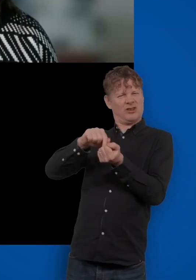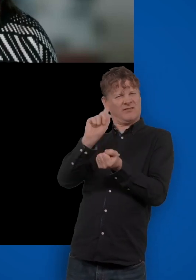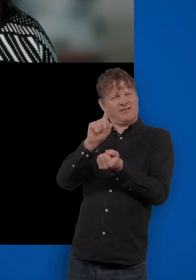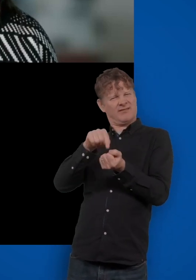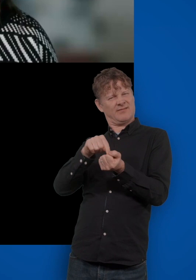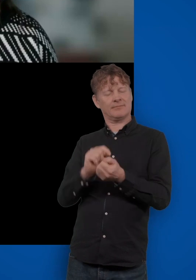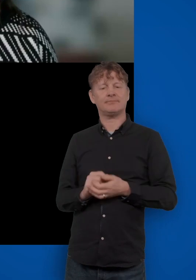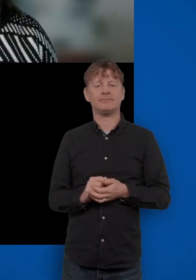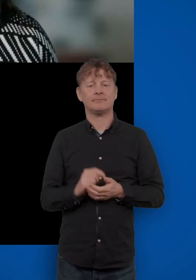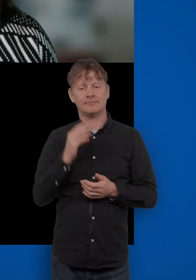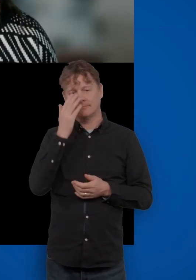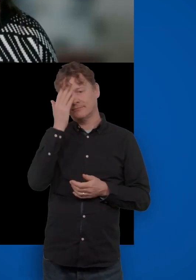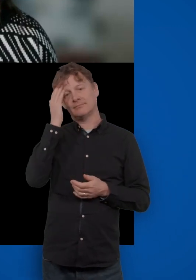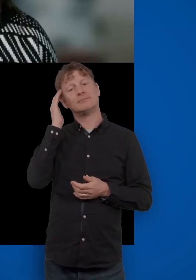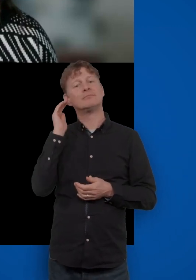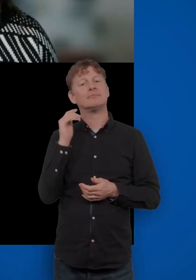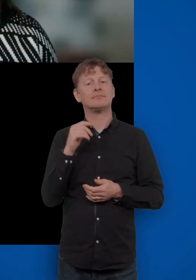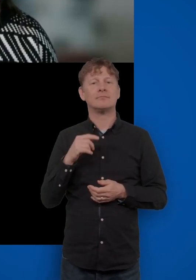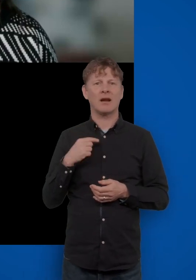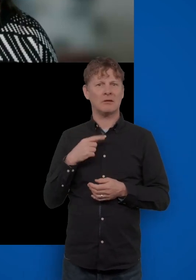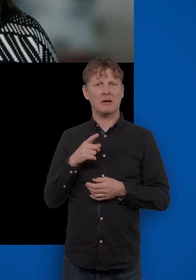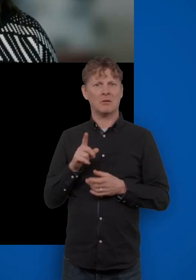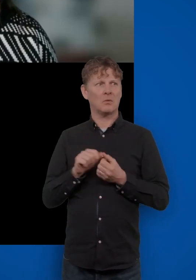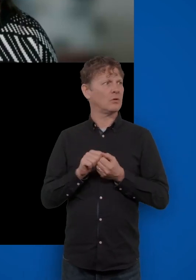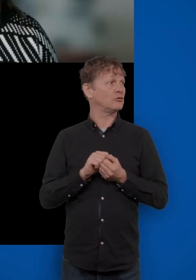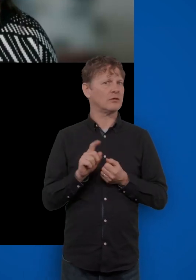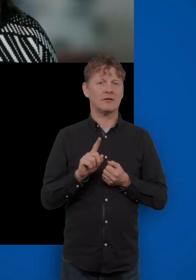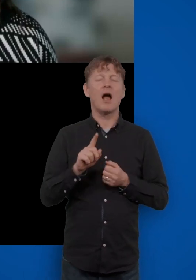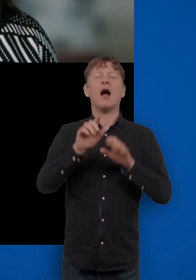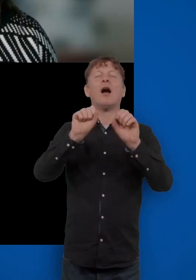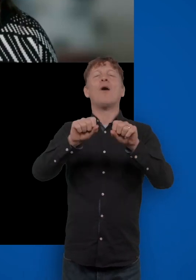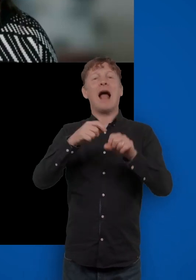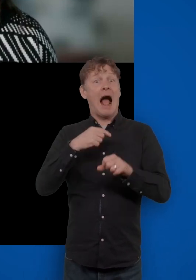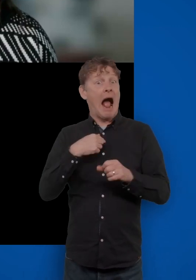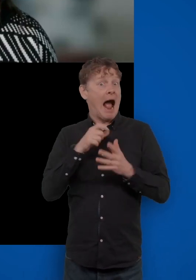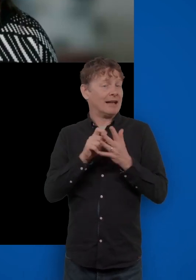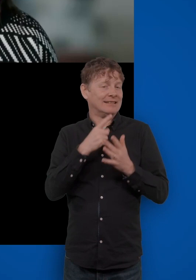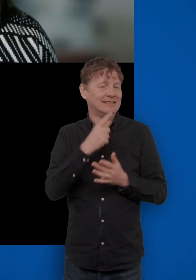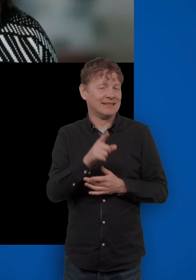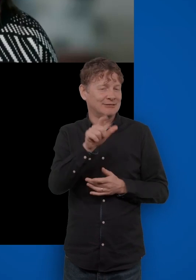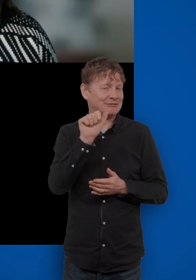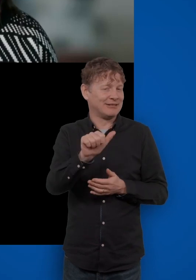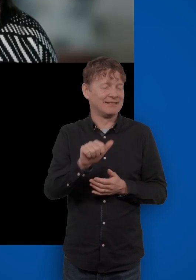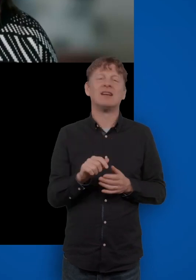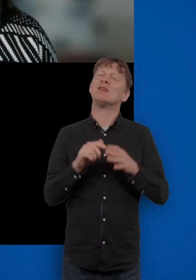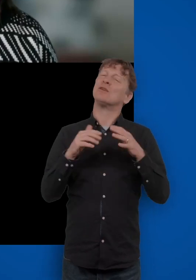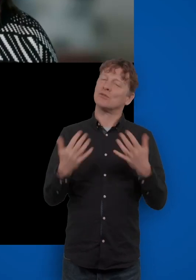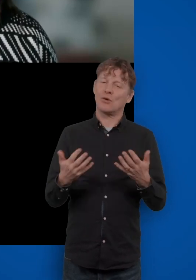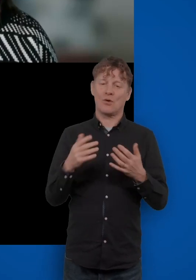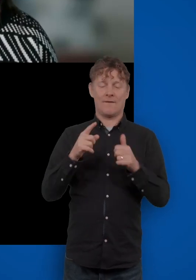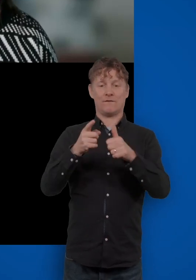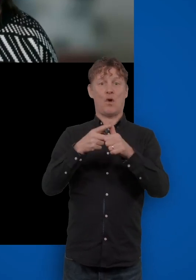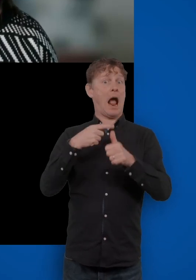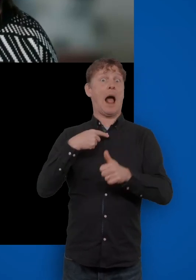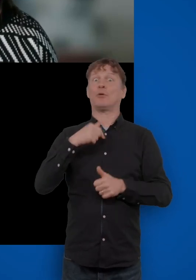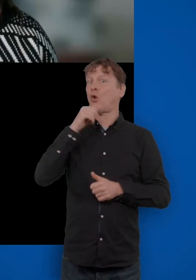washing? Sure. When you first said that, I was like, EDI washing, I don't know what you mean, but I did say that, I do remember. So